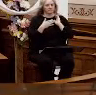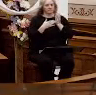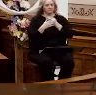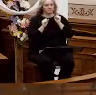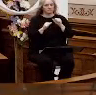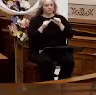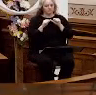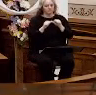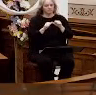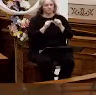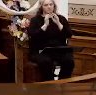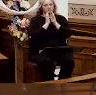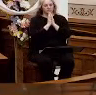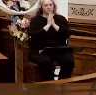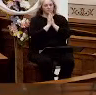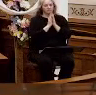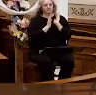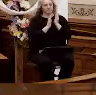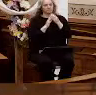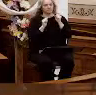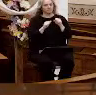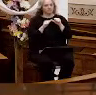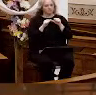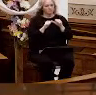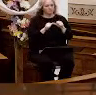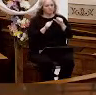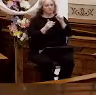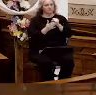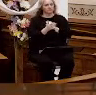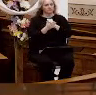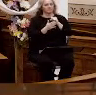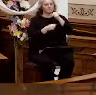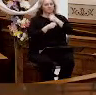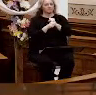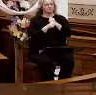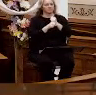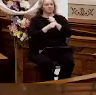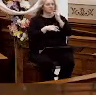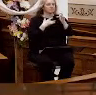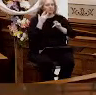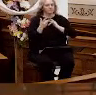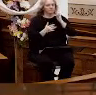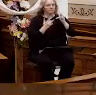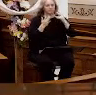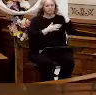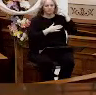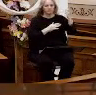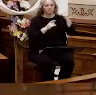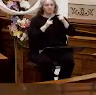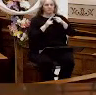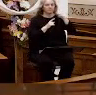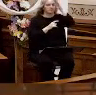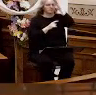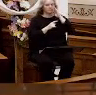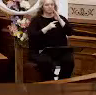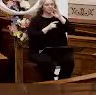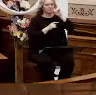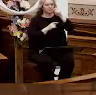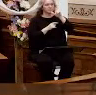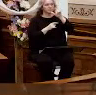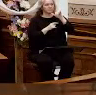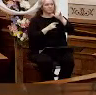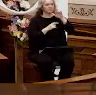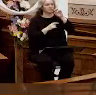still pray, we can still sing, and make a joyful noise to God. Jelly Roll,